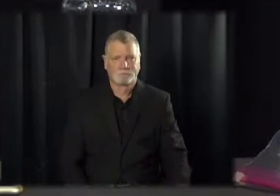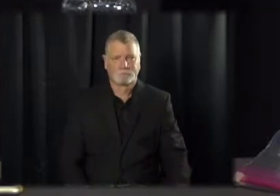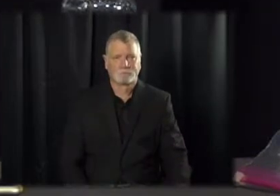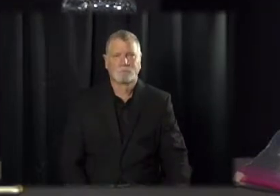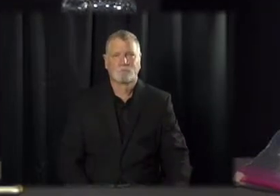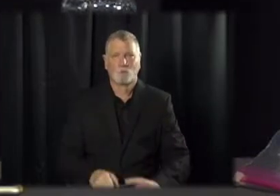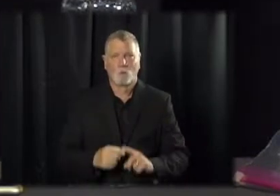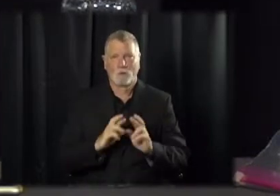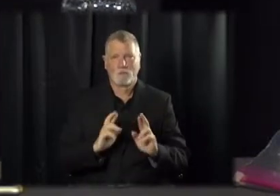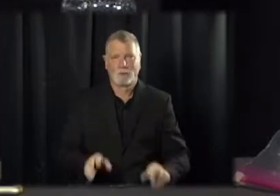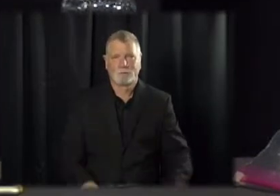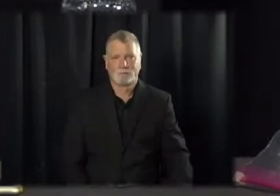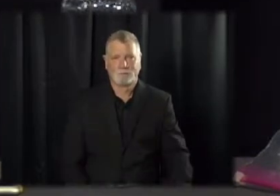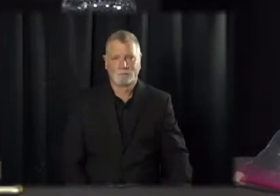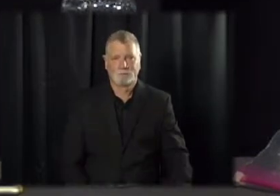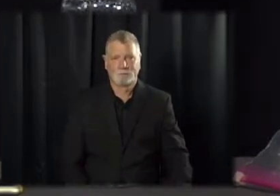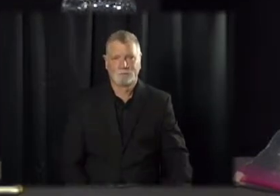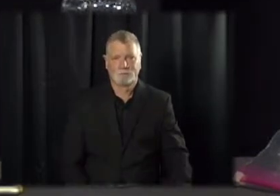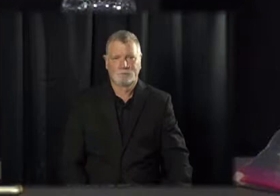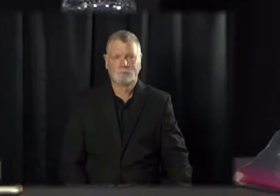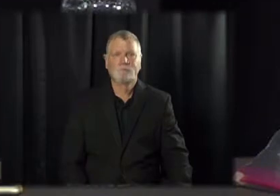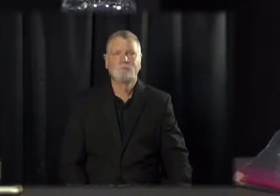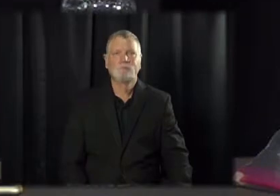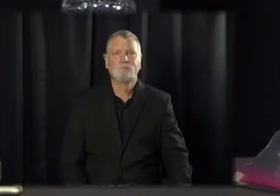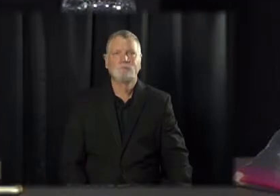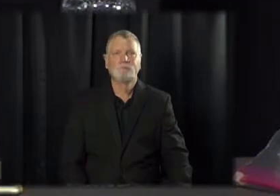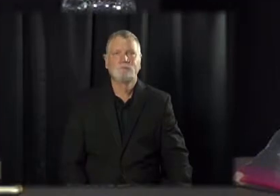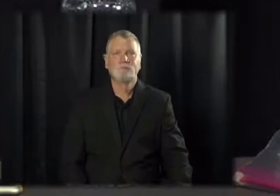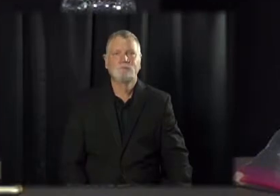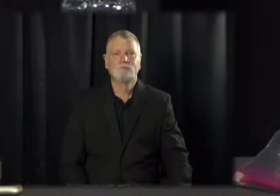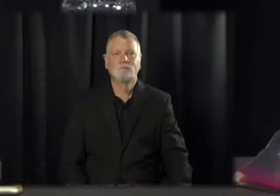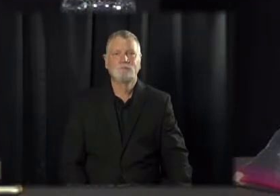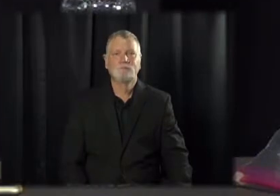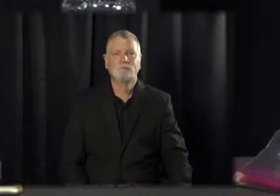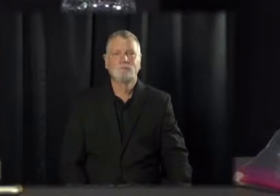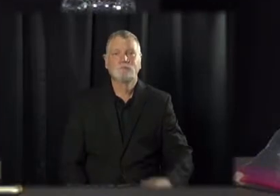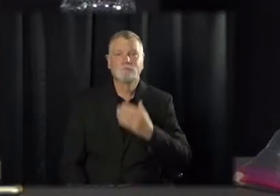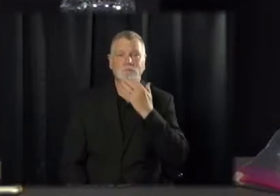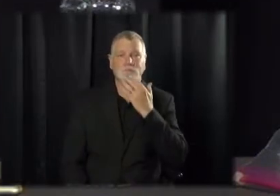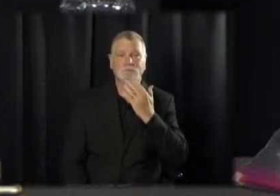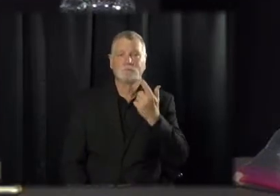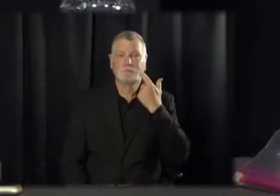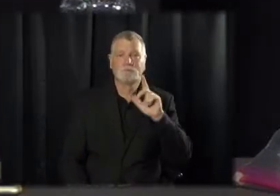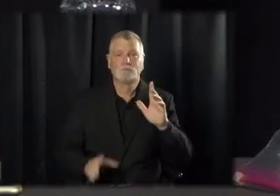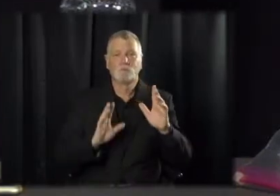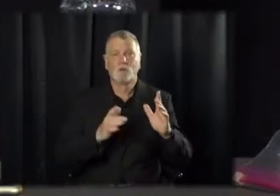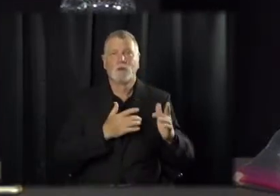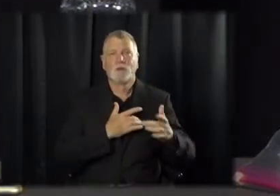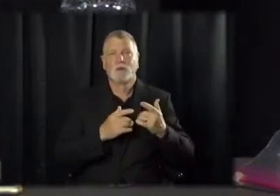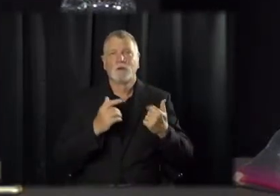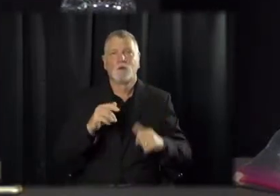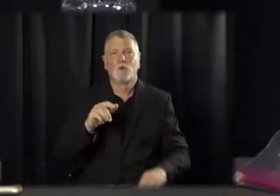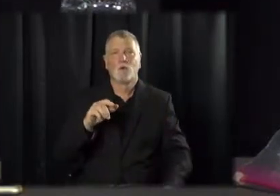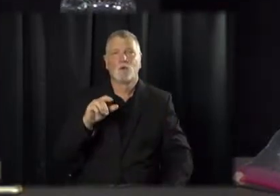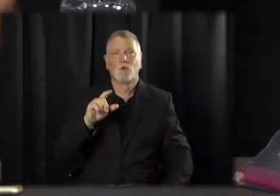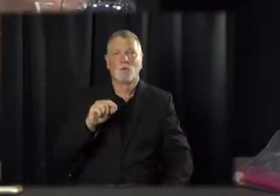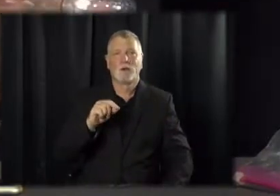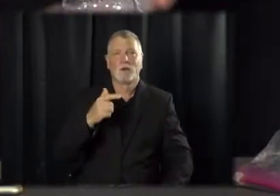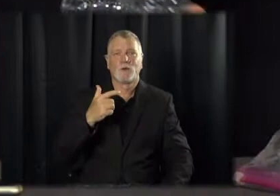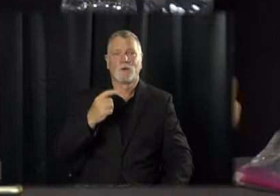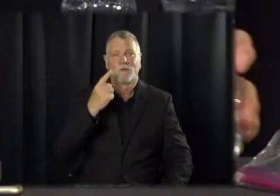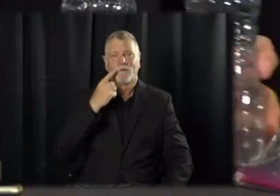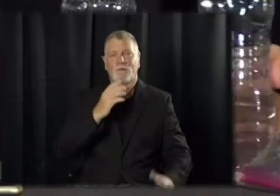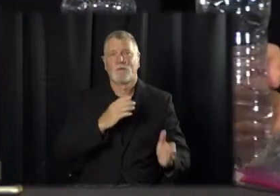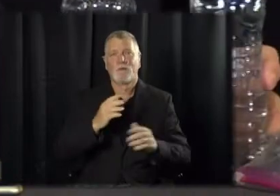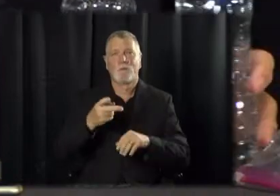when ready. Thank you, Mr. Chairman. Today, we present for your consideration the 2021 Fiscal Plan